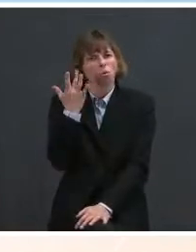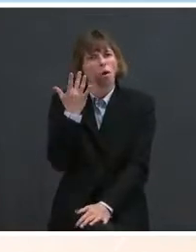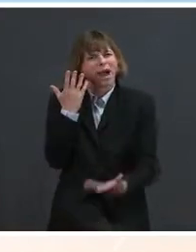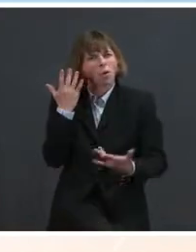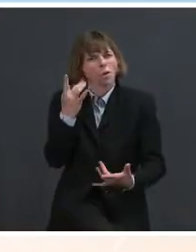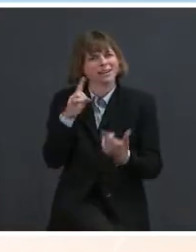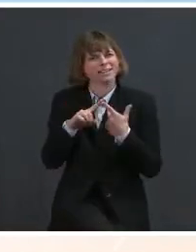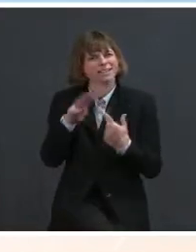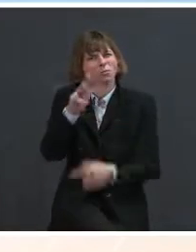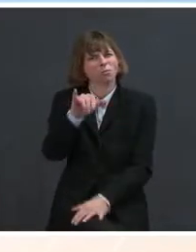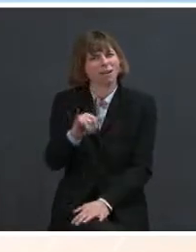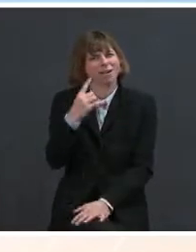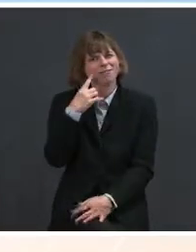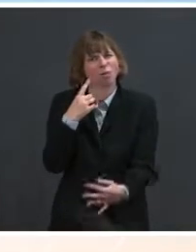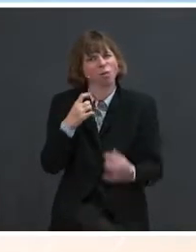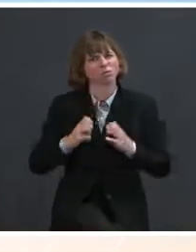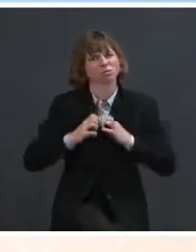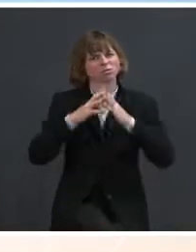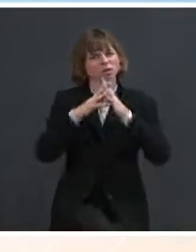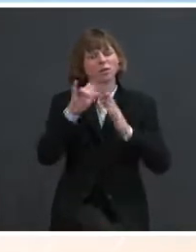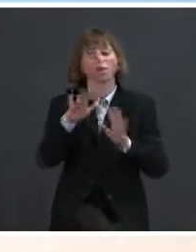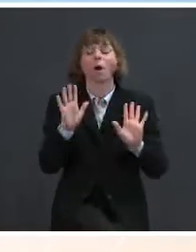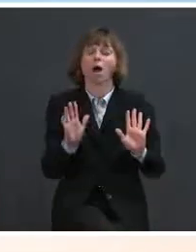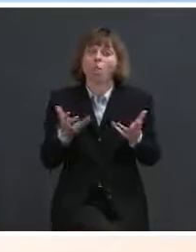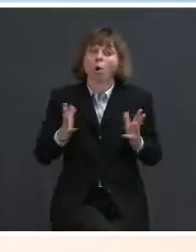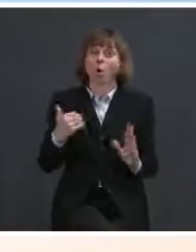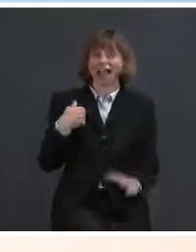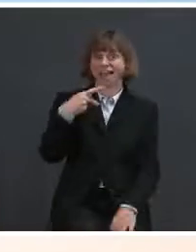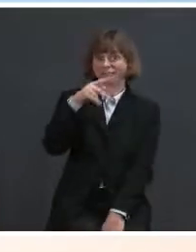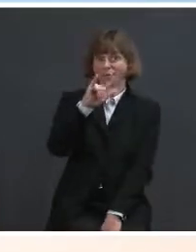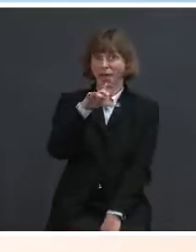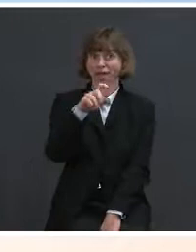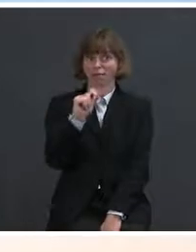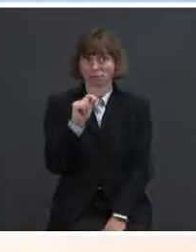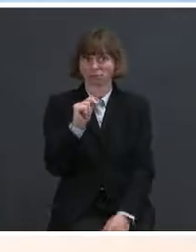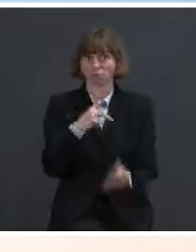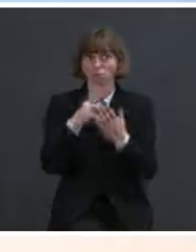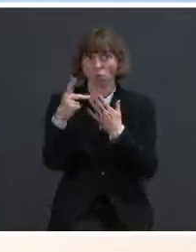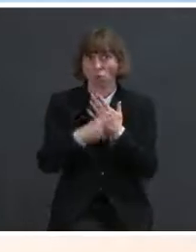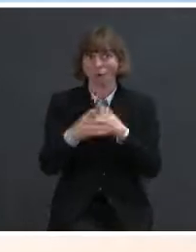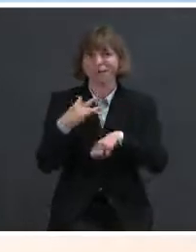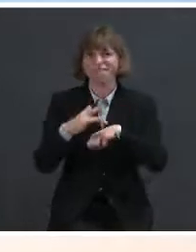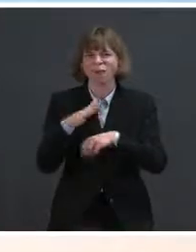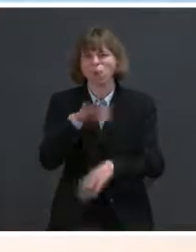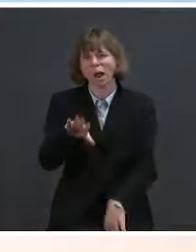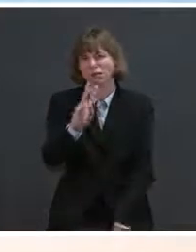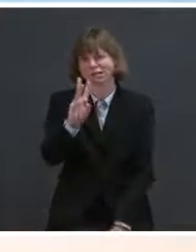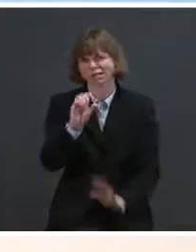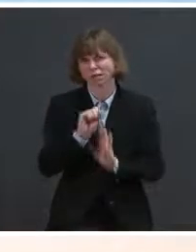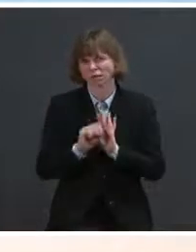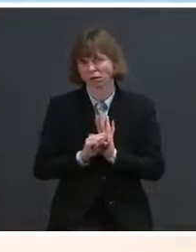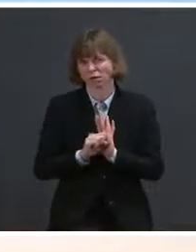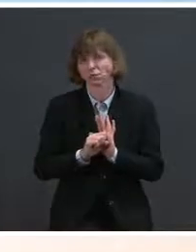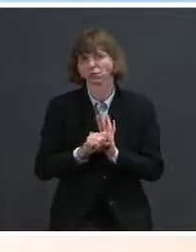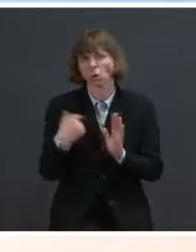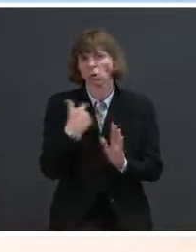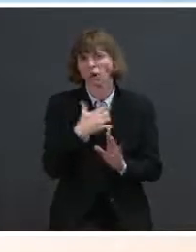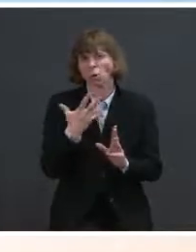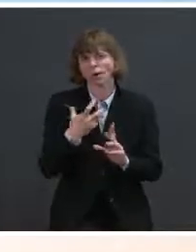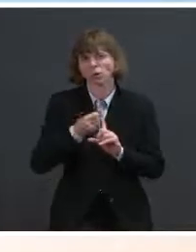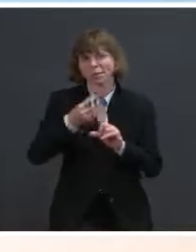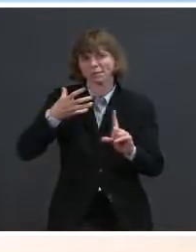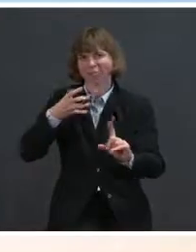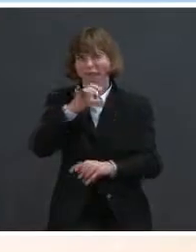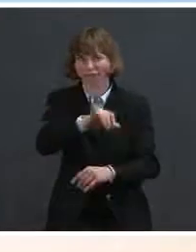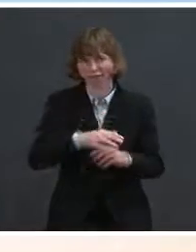out? Well, there's already a pilot program that is available in about half a dozen states, and we've talked about expanding and building upon that. A lot